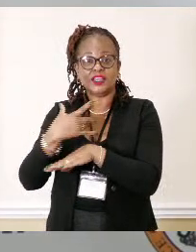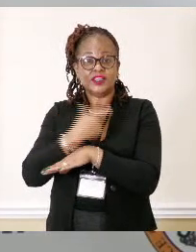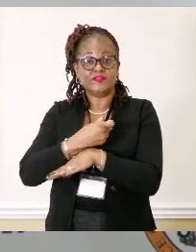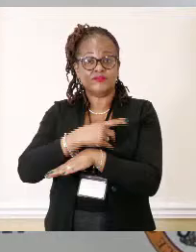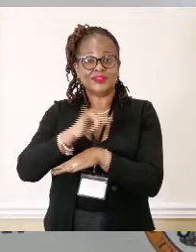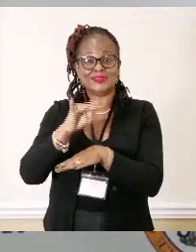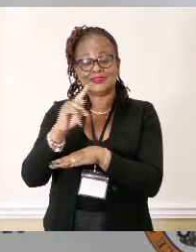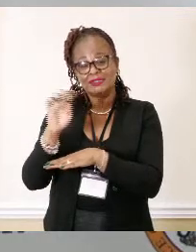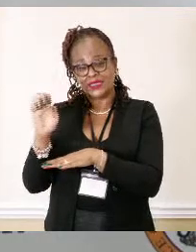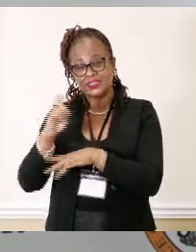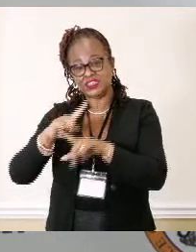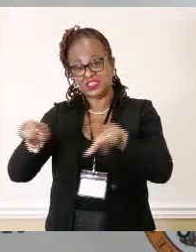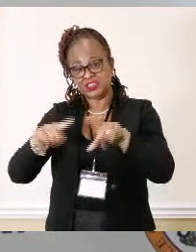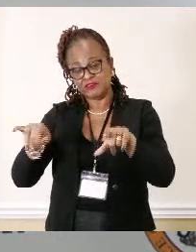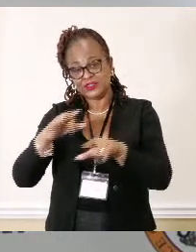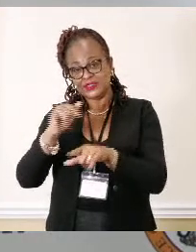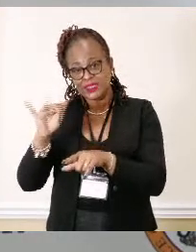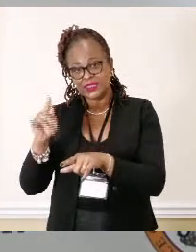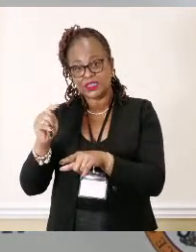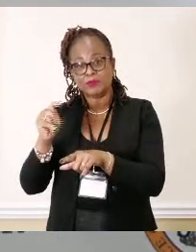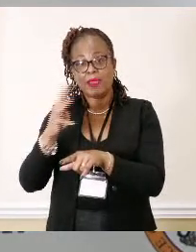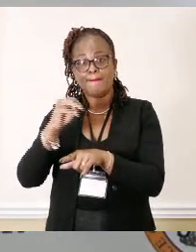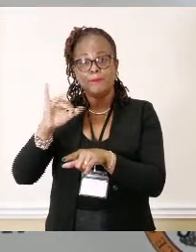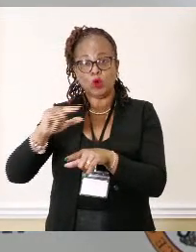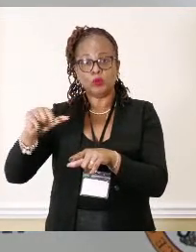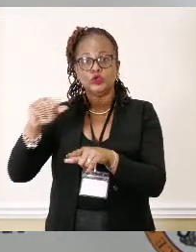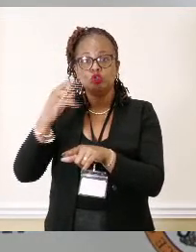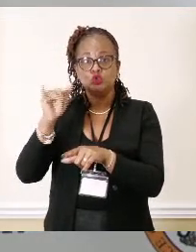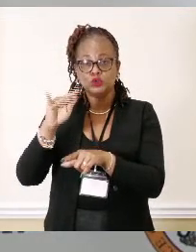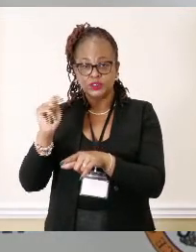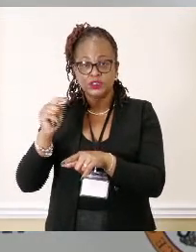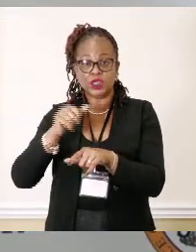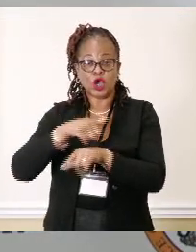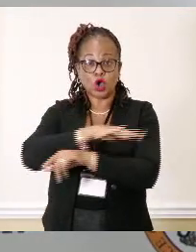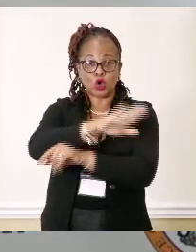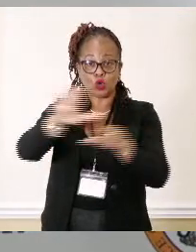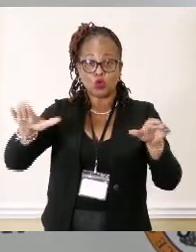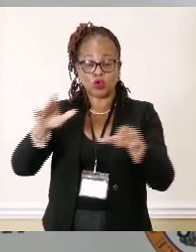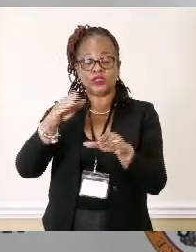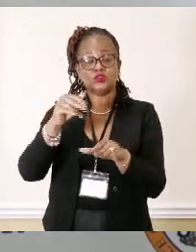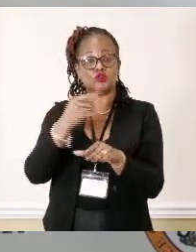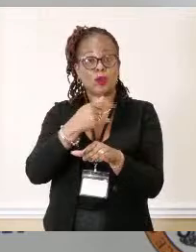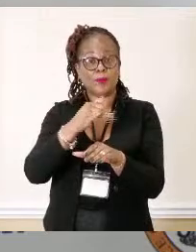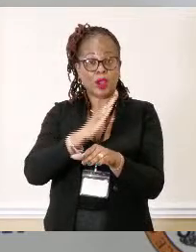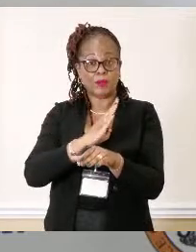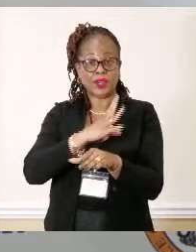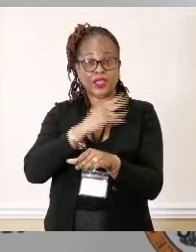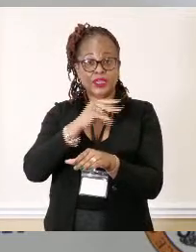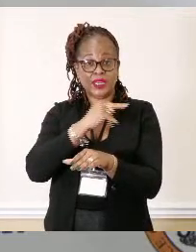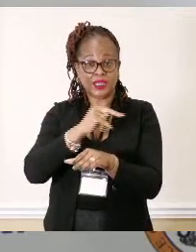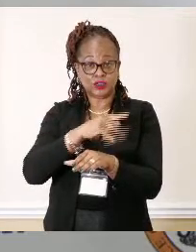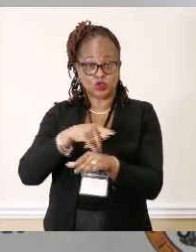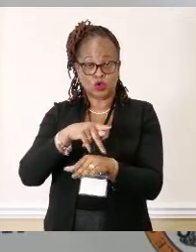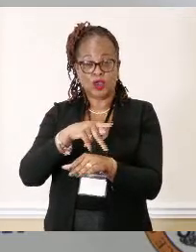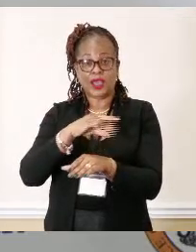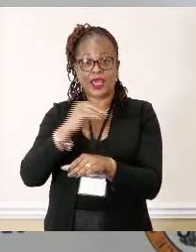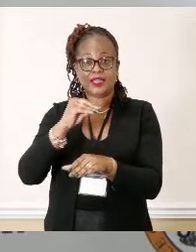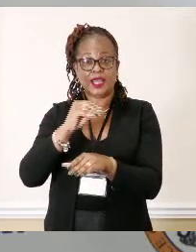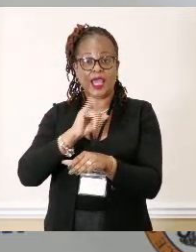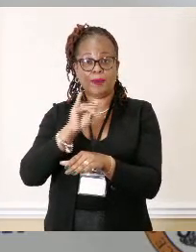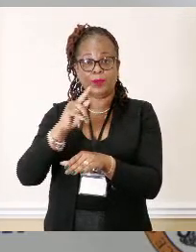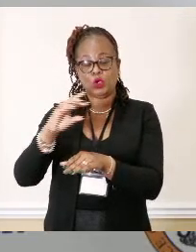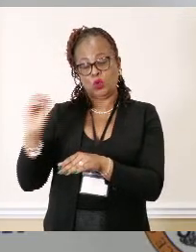vaccination sites and by mobile units across New Providence, Grand Bahama, Eleuthera, and